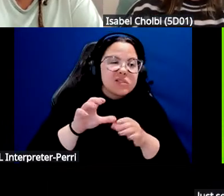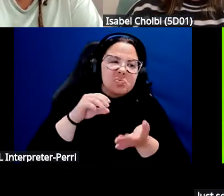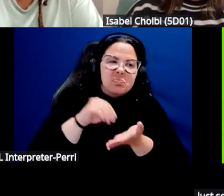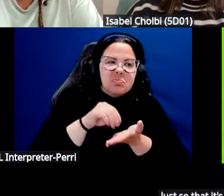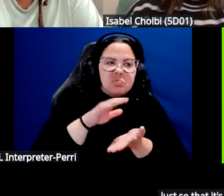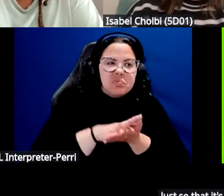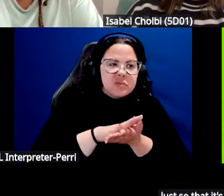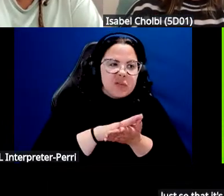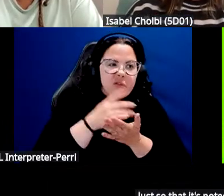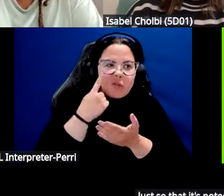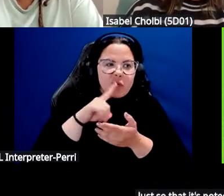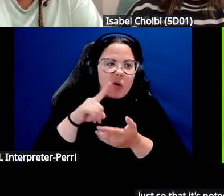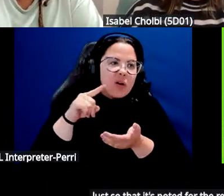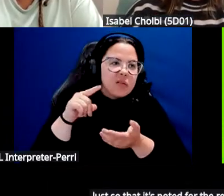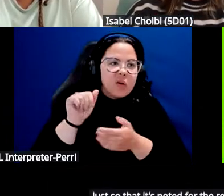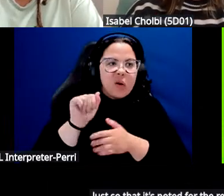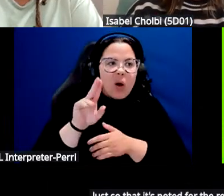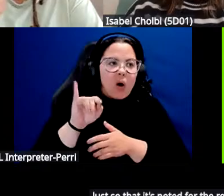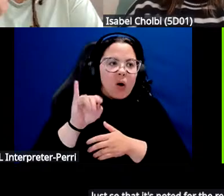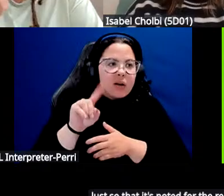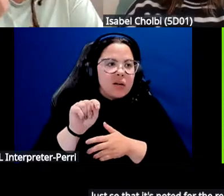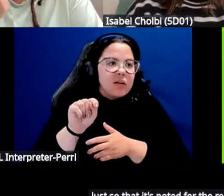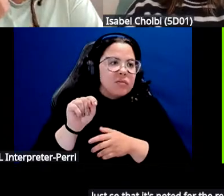for auditability purposes.